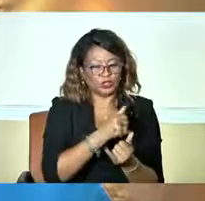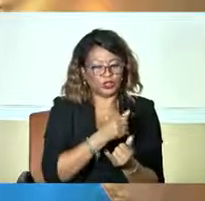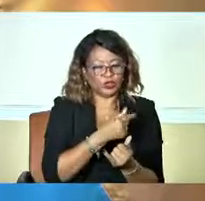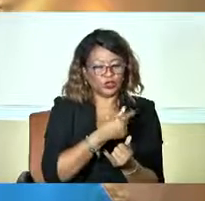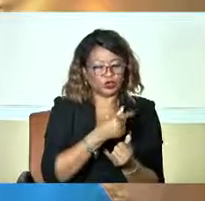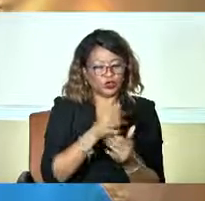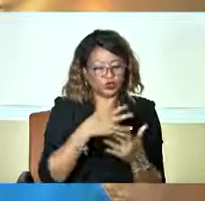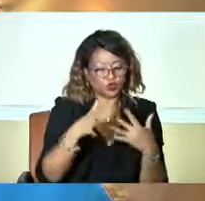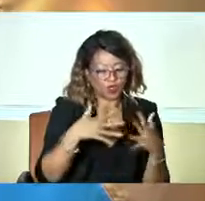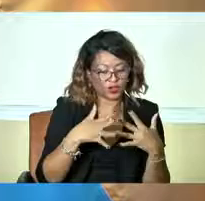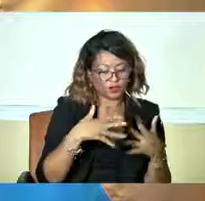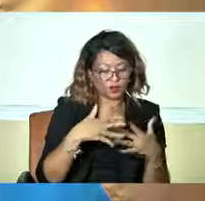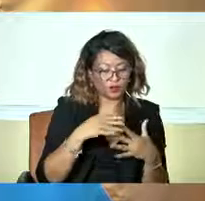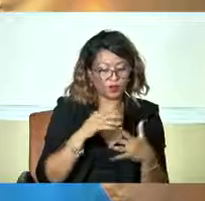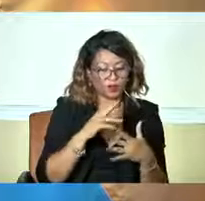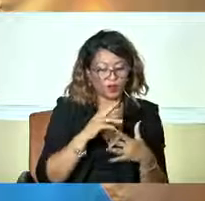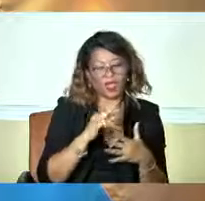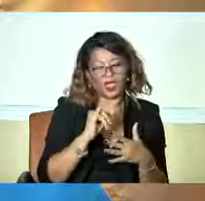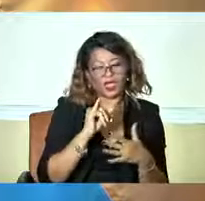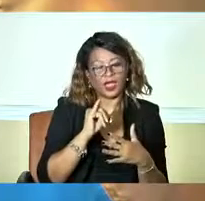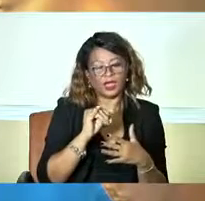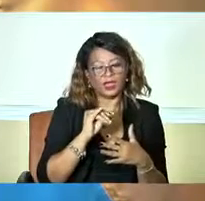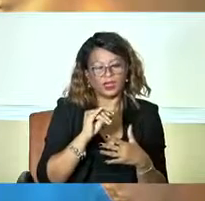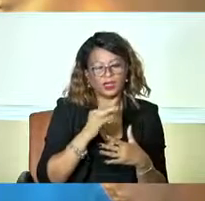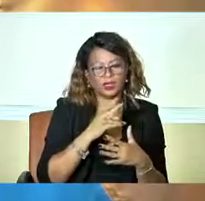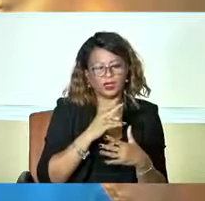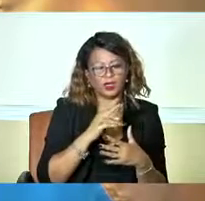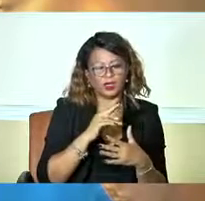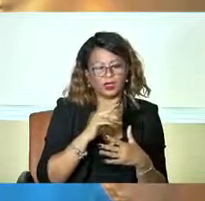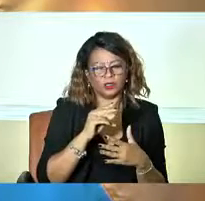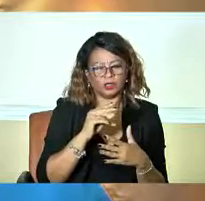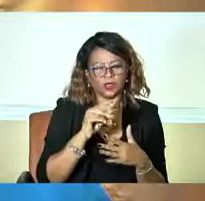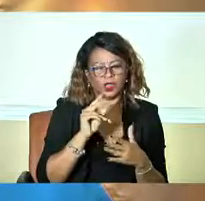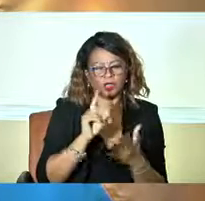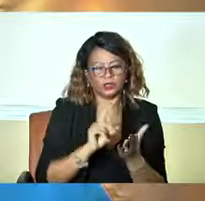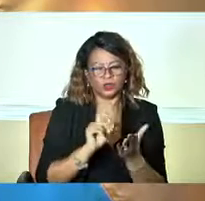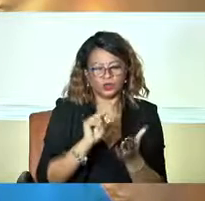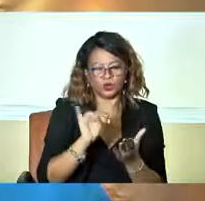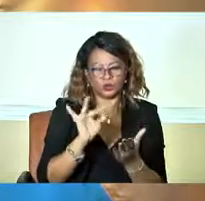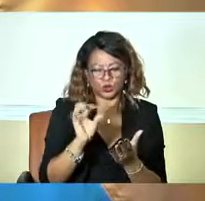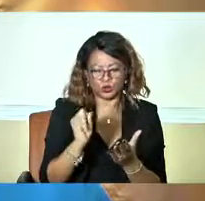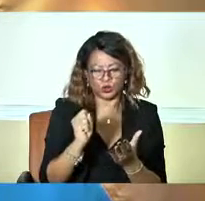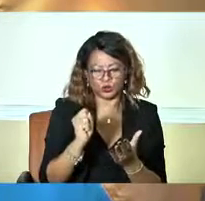Gray from Our News to ask her first question.